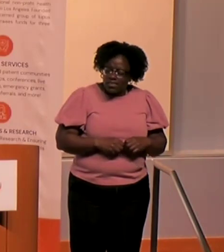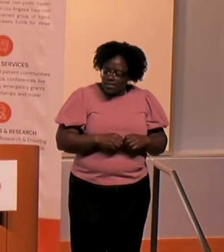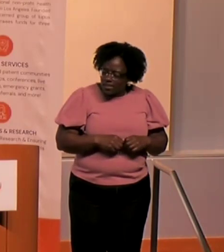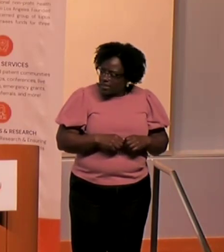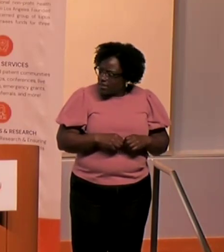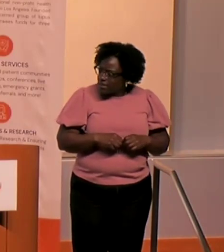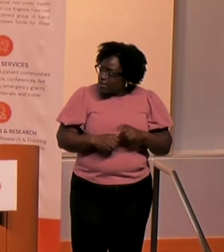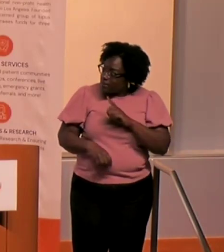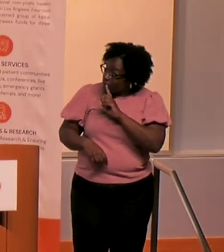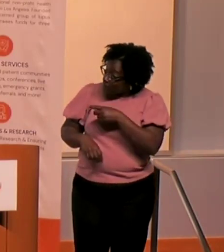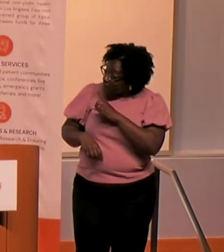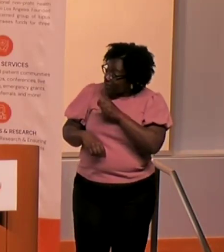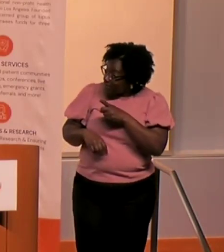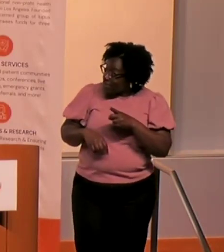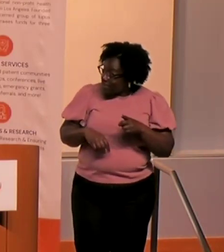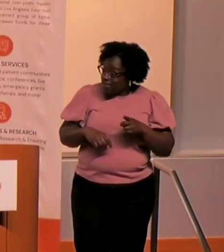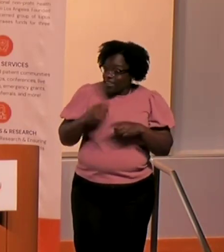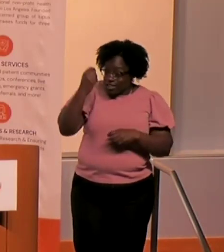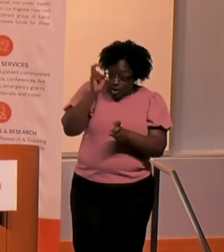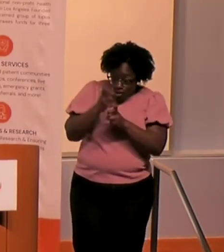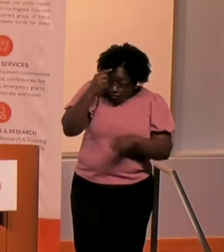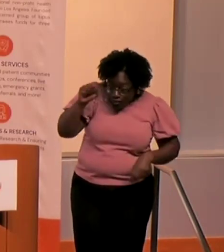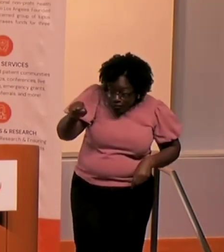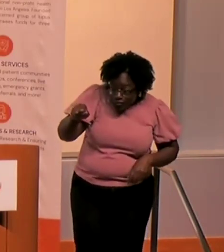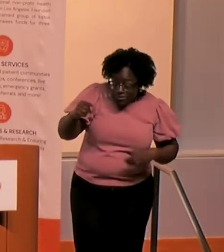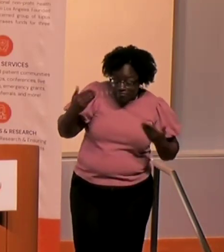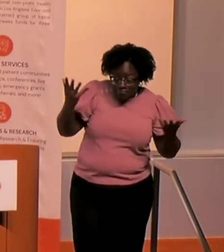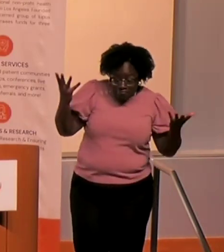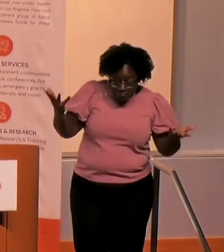was like, really? It's too hard for you.